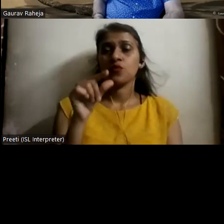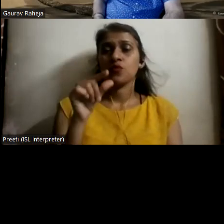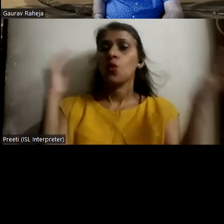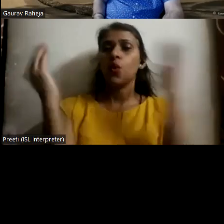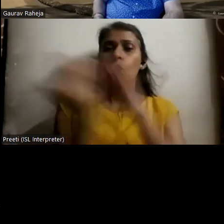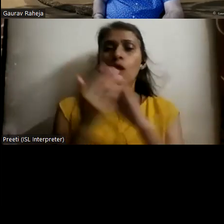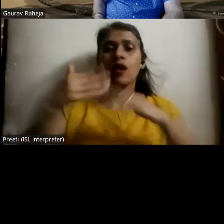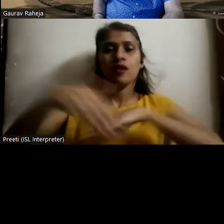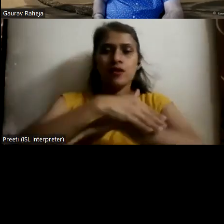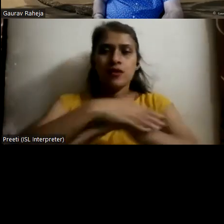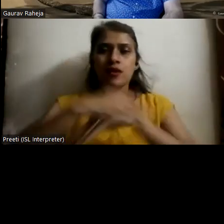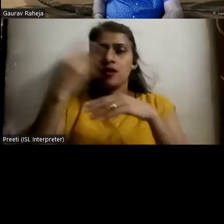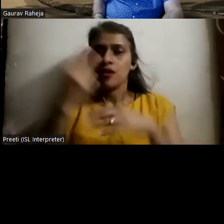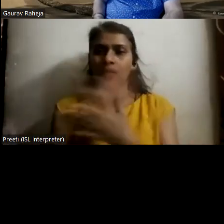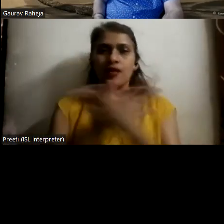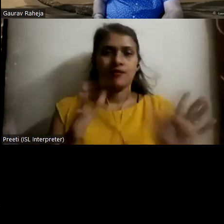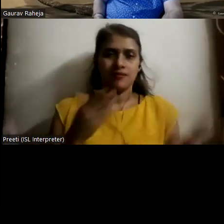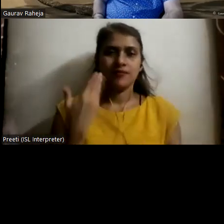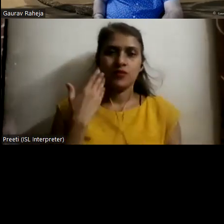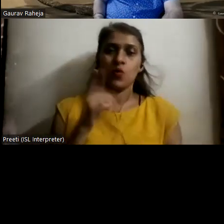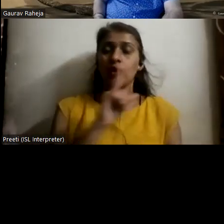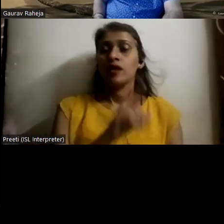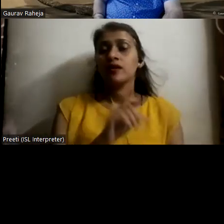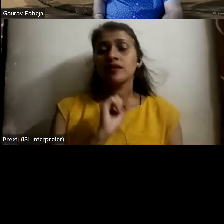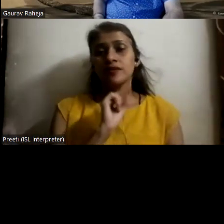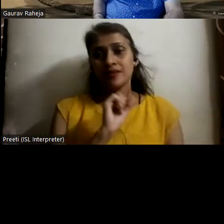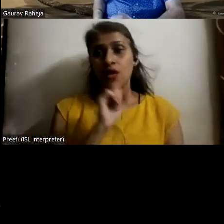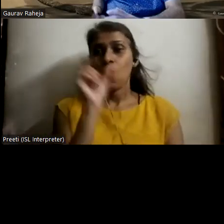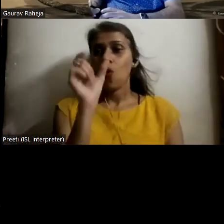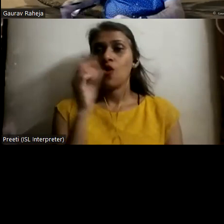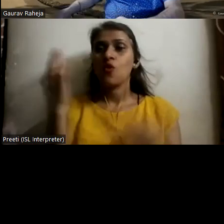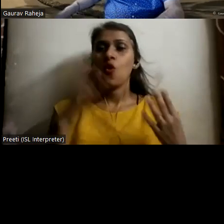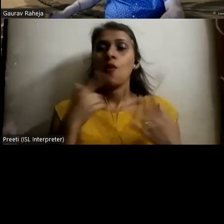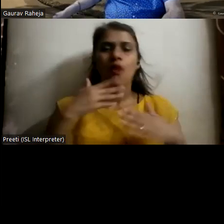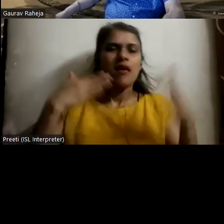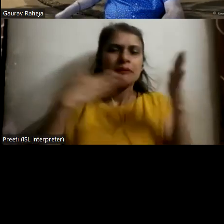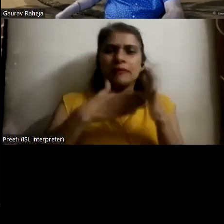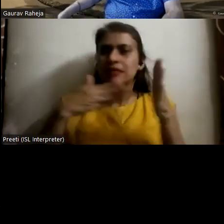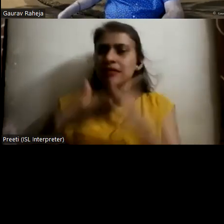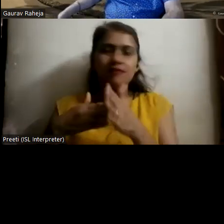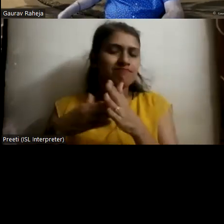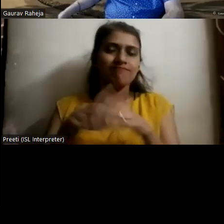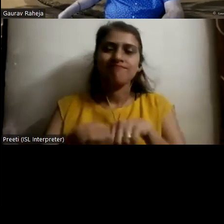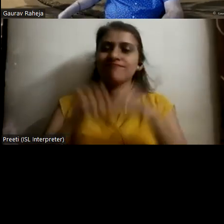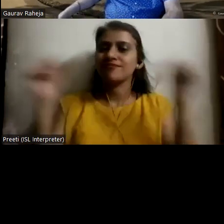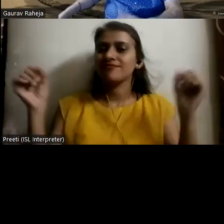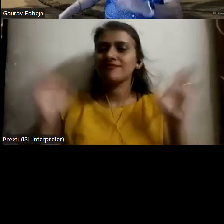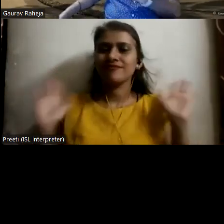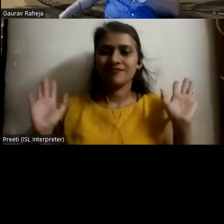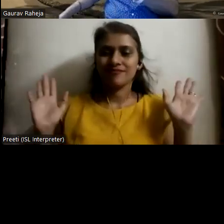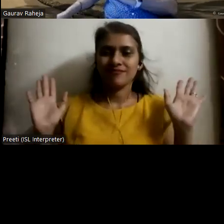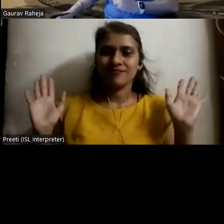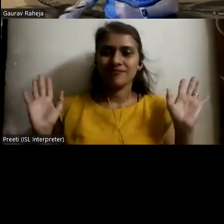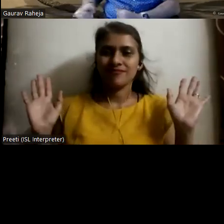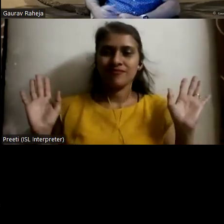late 1970s and early 80s was using a term called barrier-free design, barrier-free environment, which